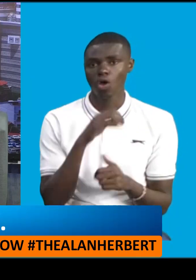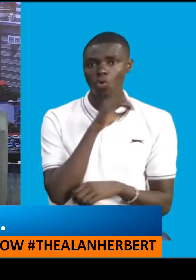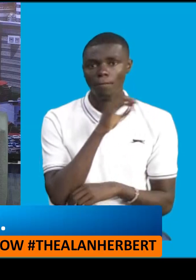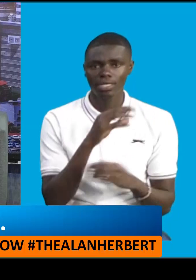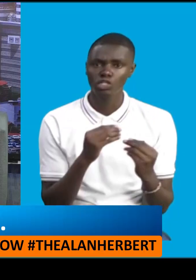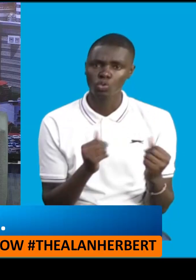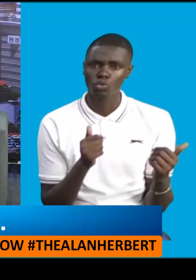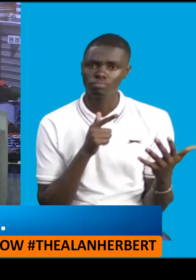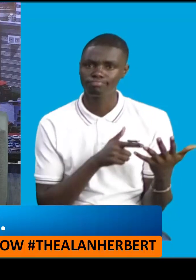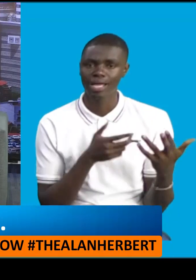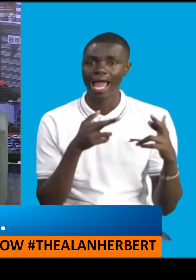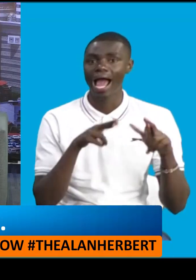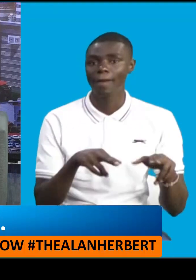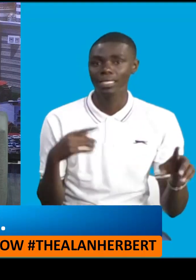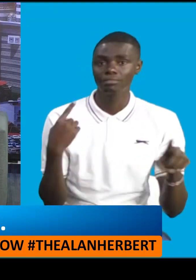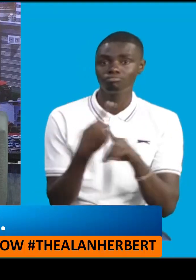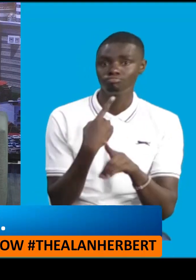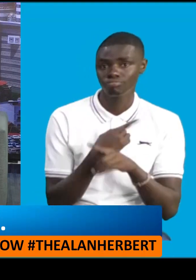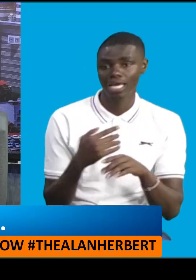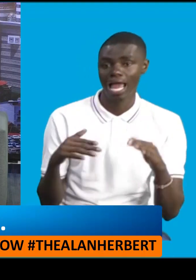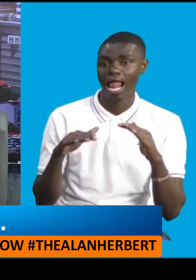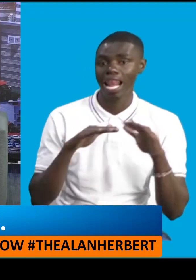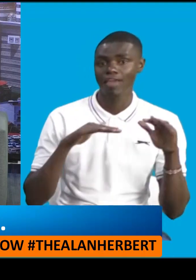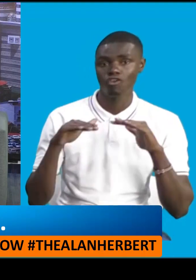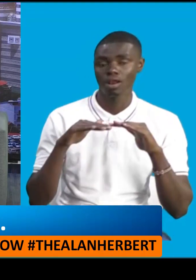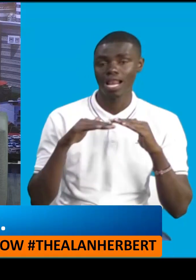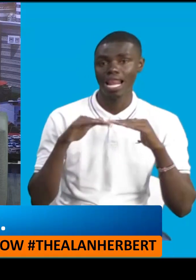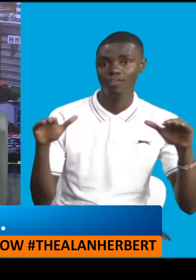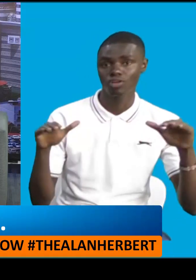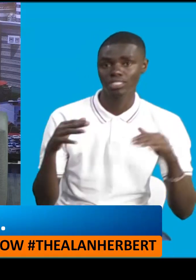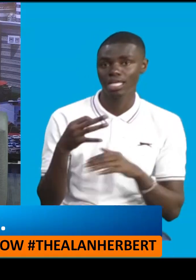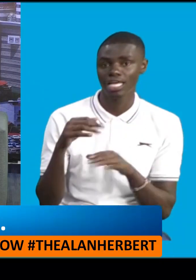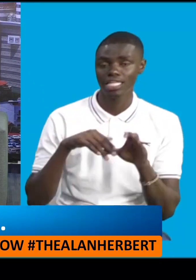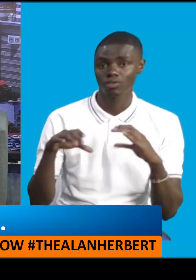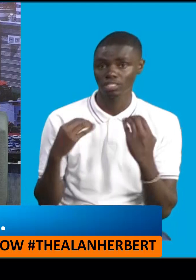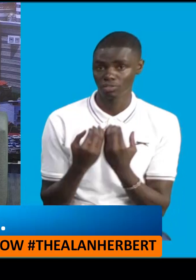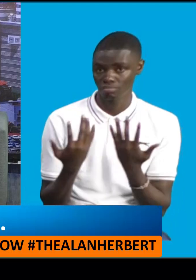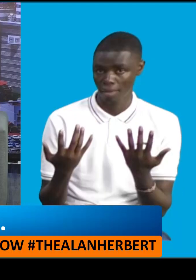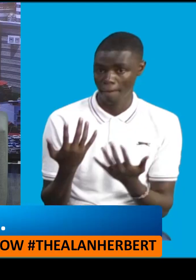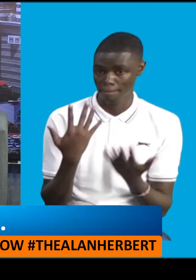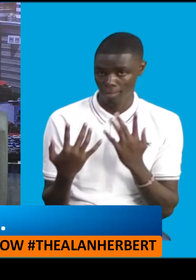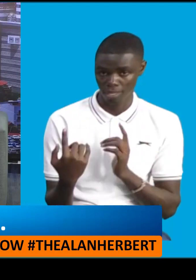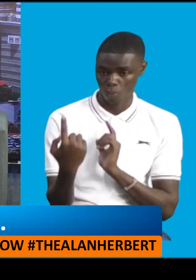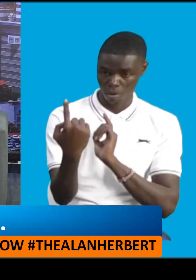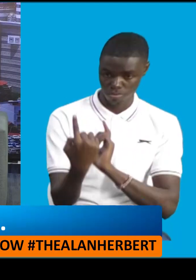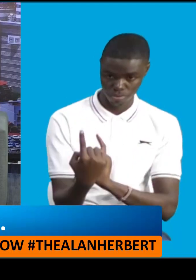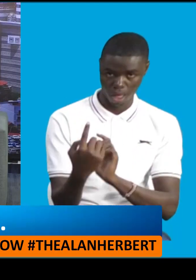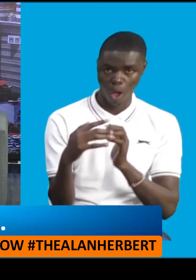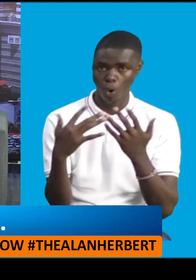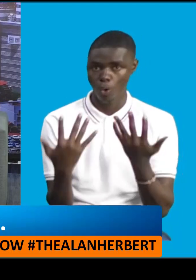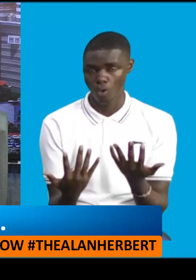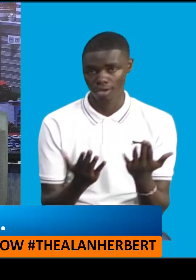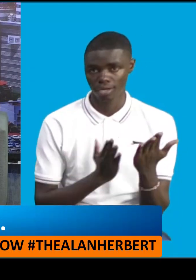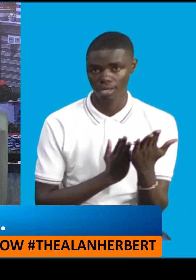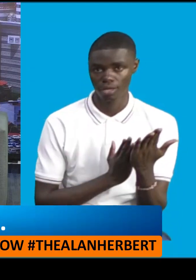Okay. Complaint resolution occurs at different levels in the organization. And it can be one-on-one. Yeah.